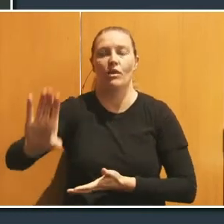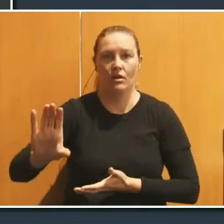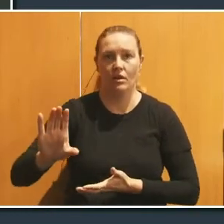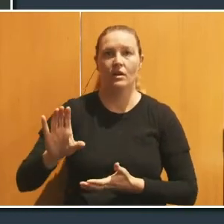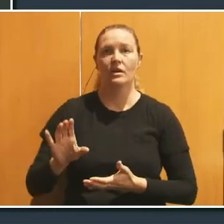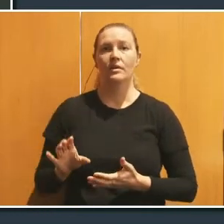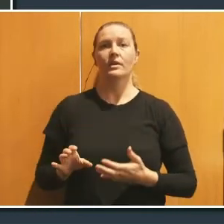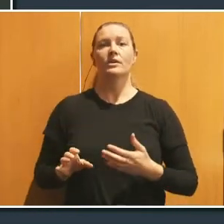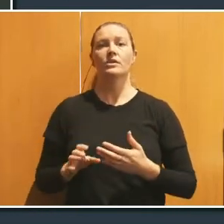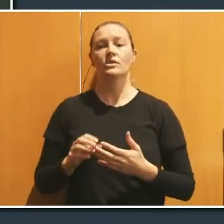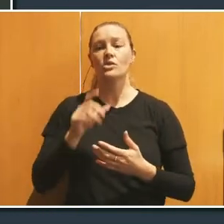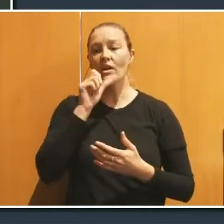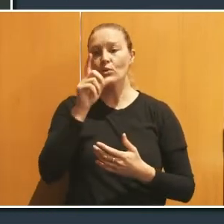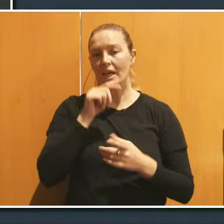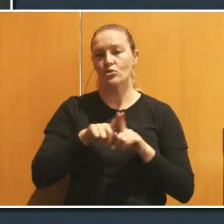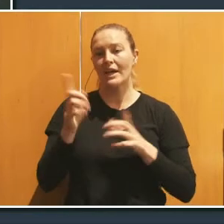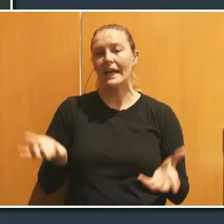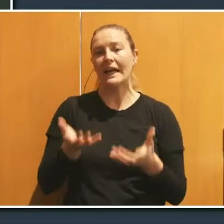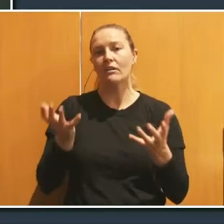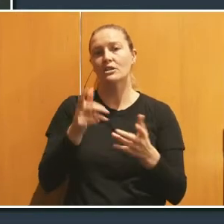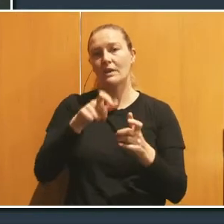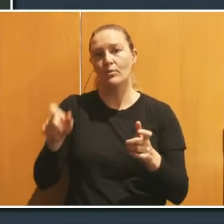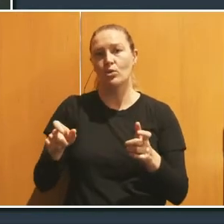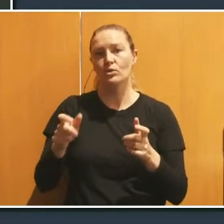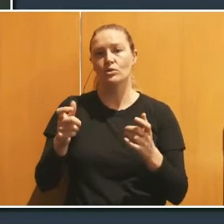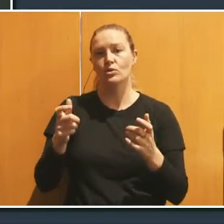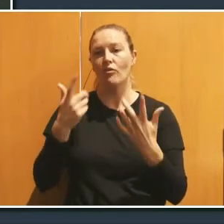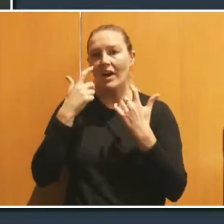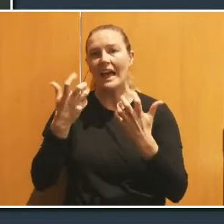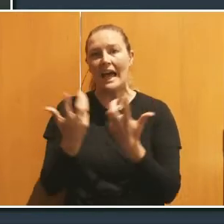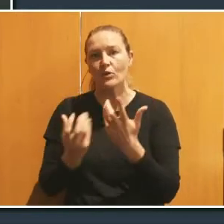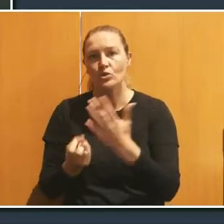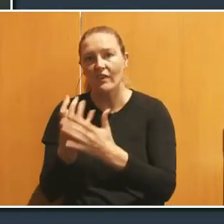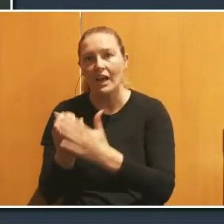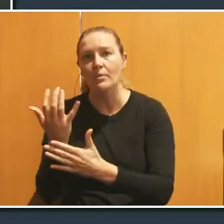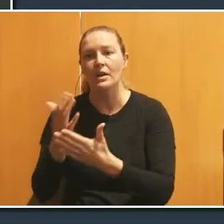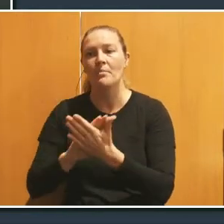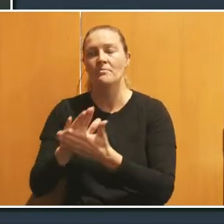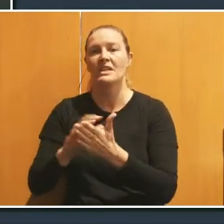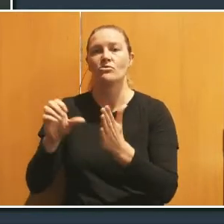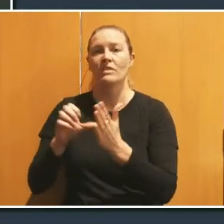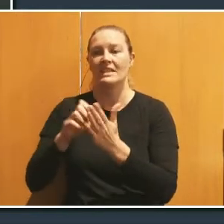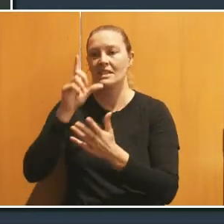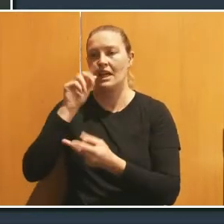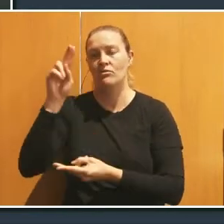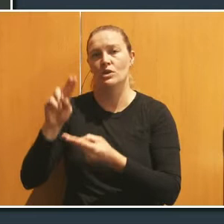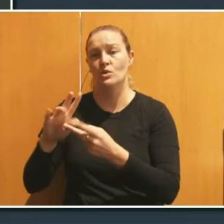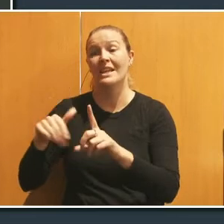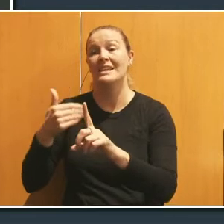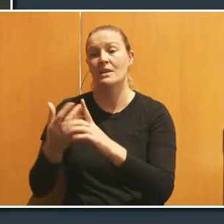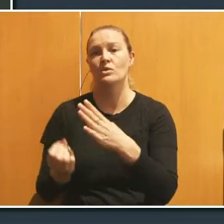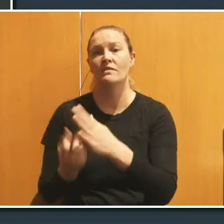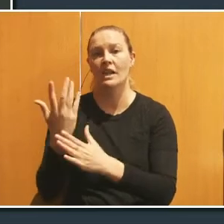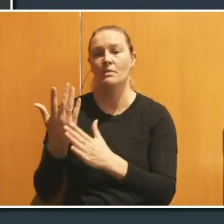or figure out a way, then we will reduce the rates until that development has